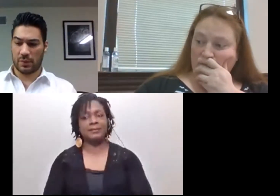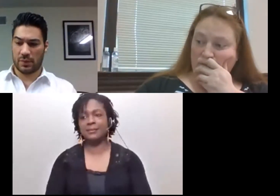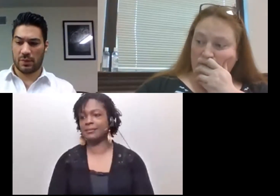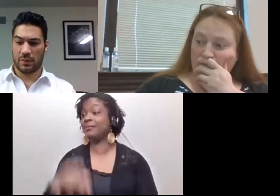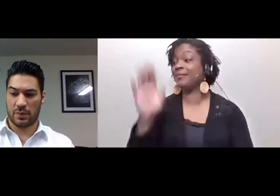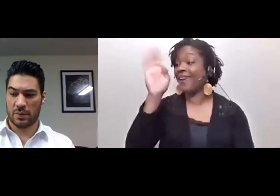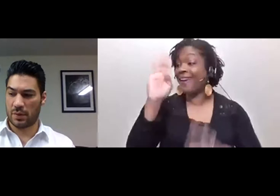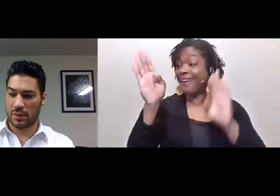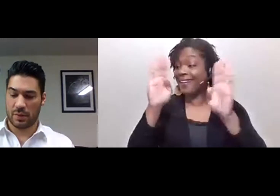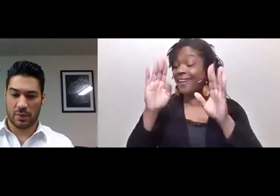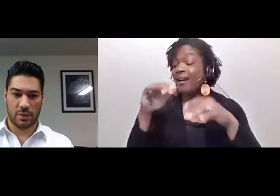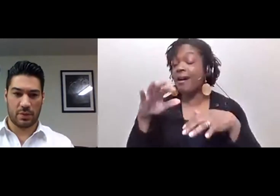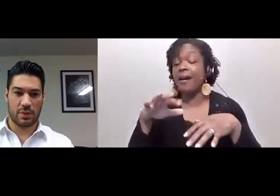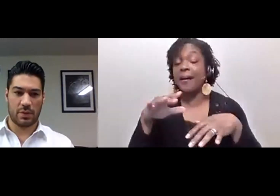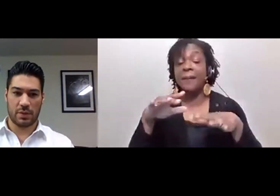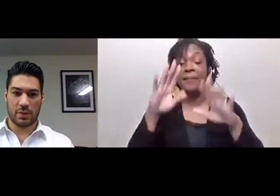guys,